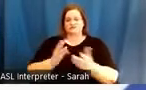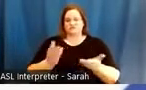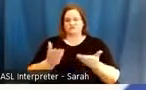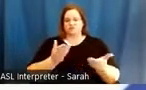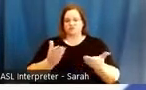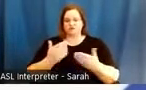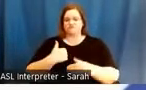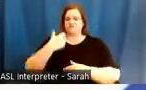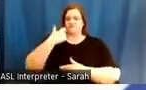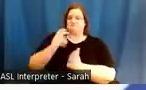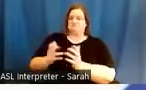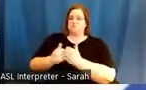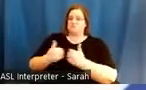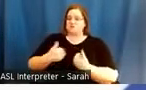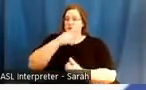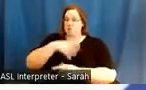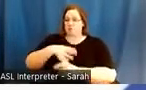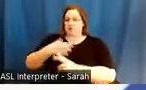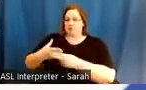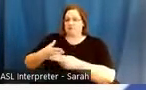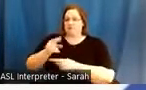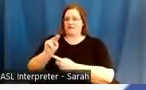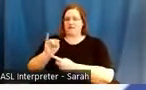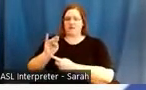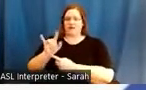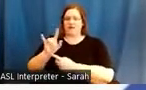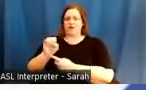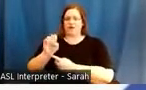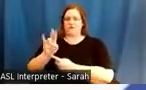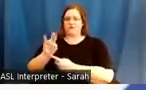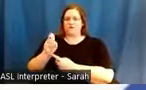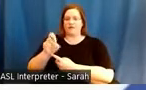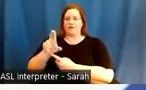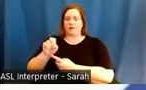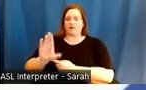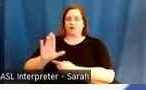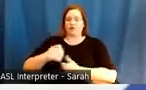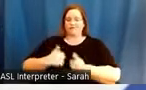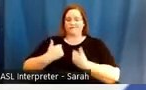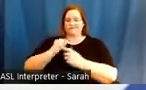recently spoke with a young woman named Nicole Villamaire about her living situation.